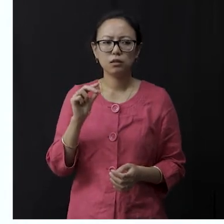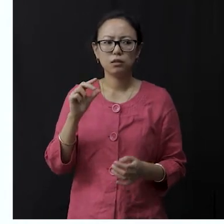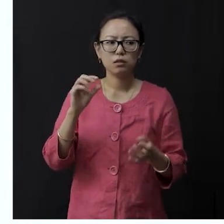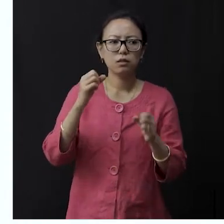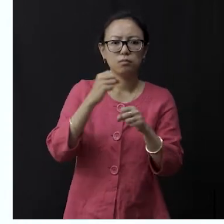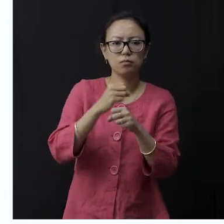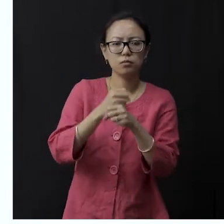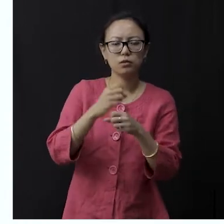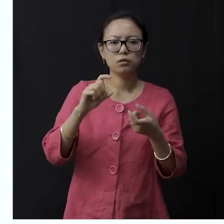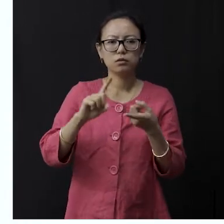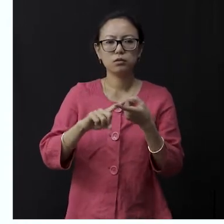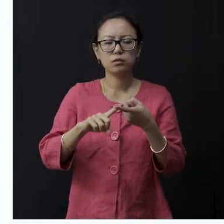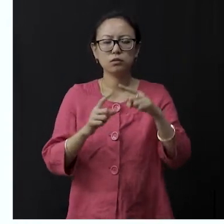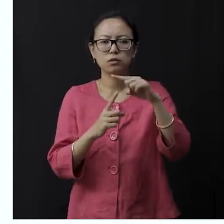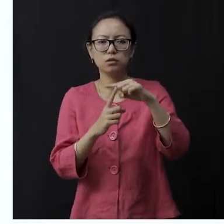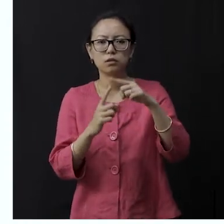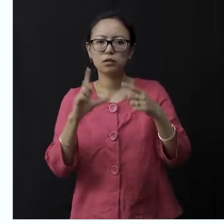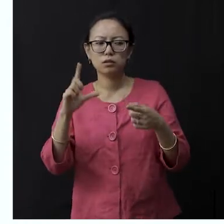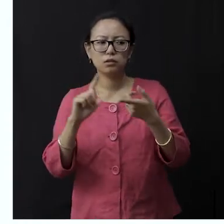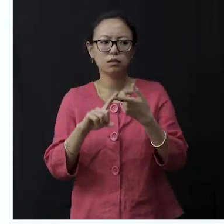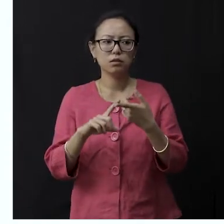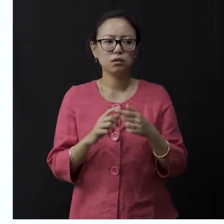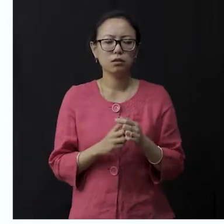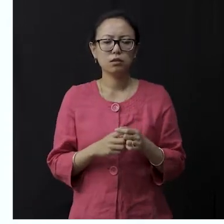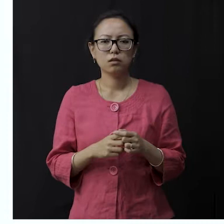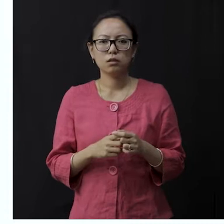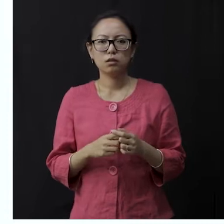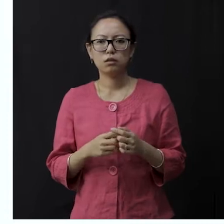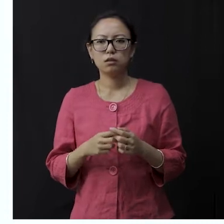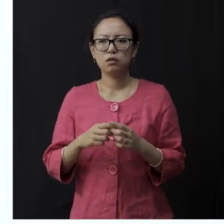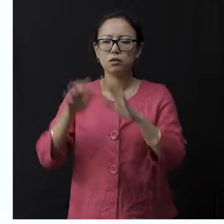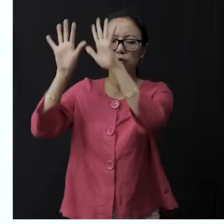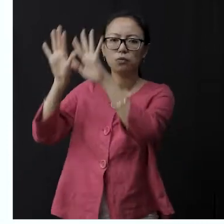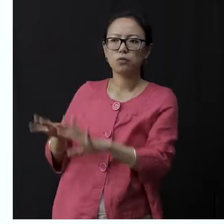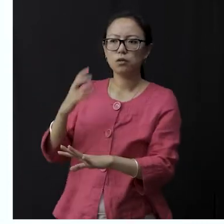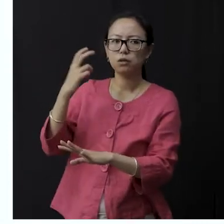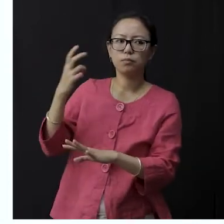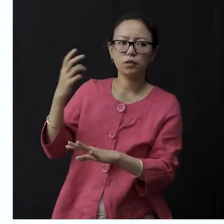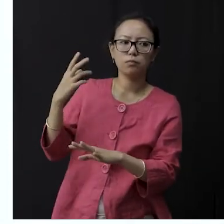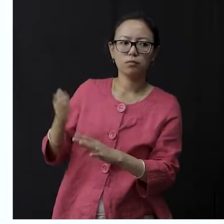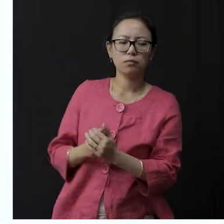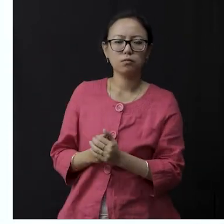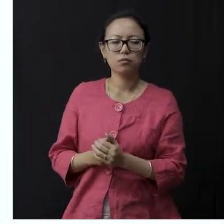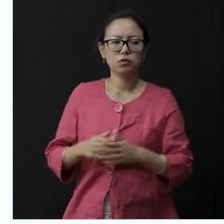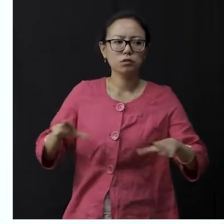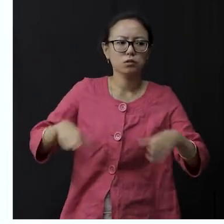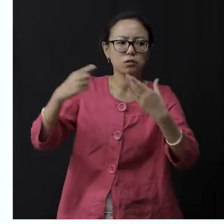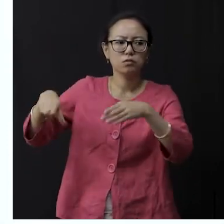tapping in the wall. Only from the forest the screech owl's